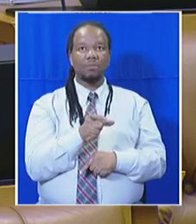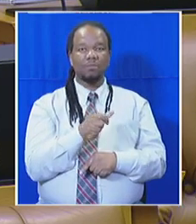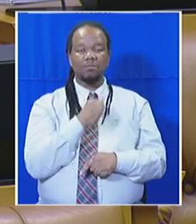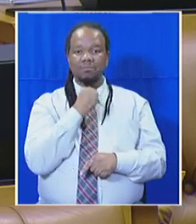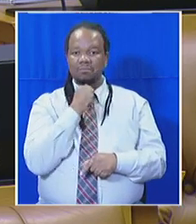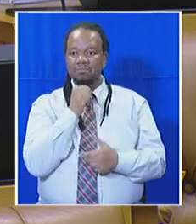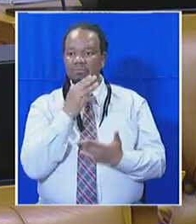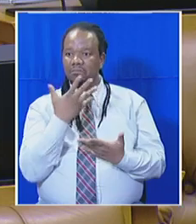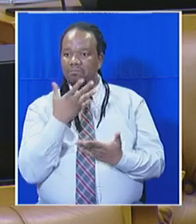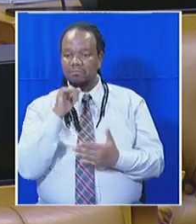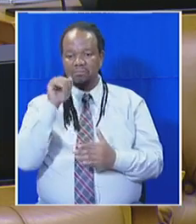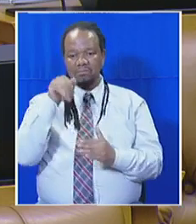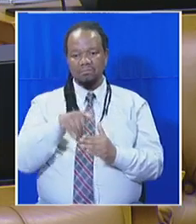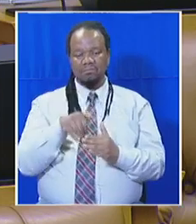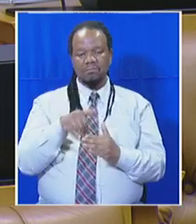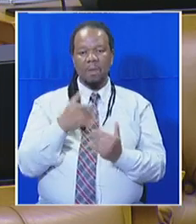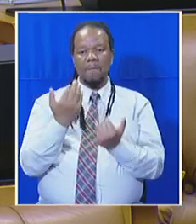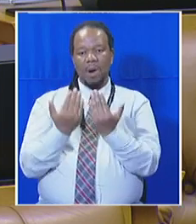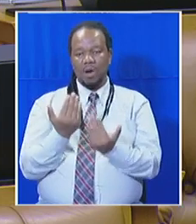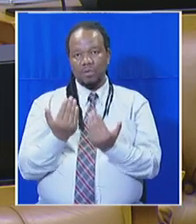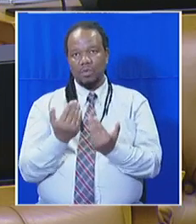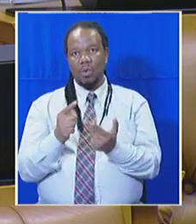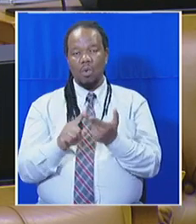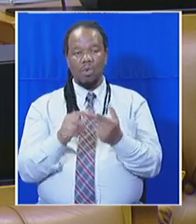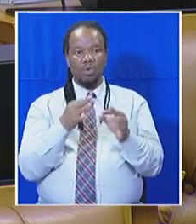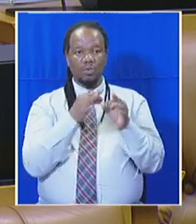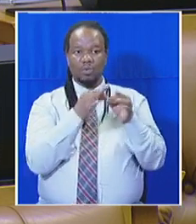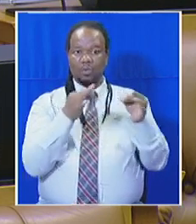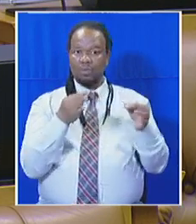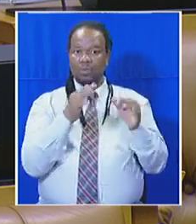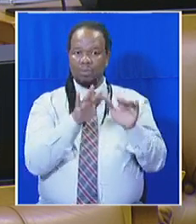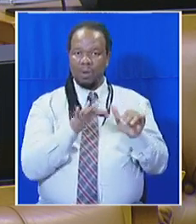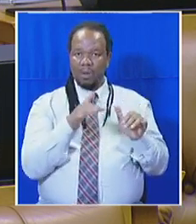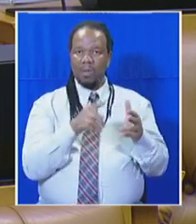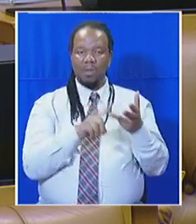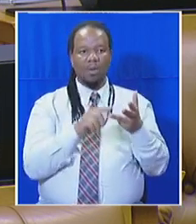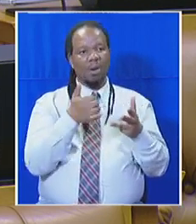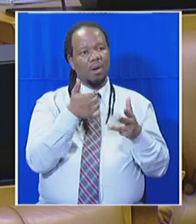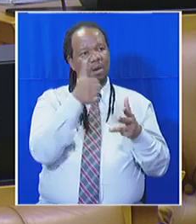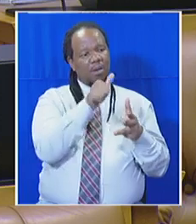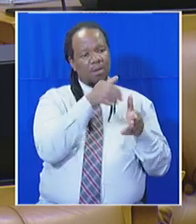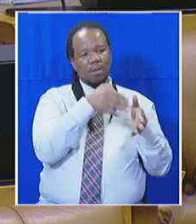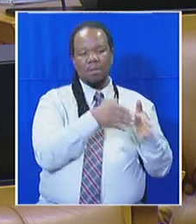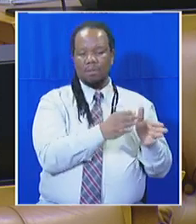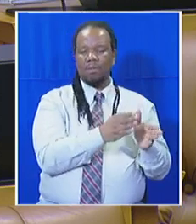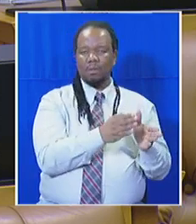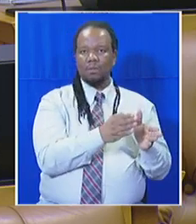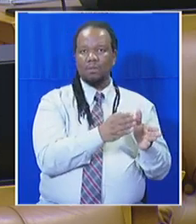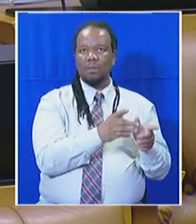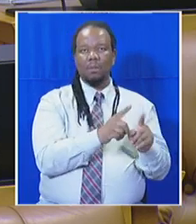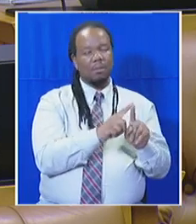budget, whether it's as a statement in Parliament, or in any other context, as long as you